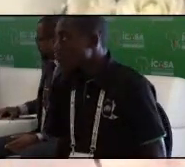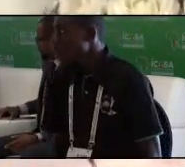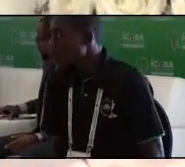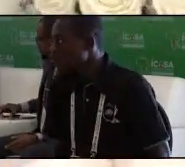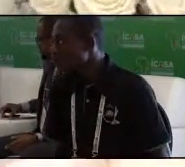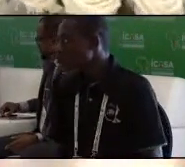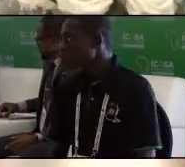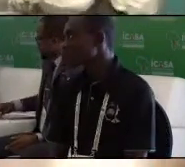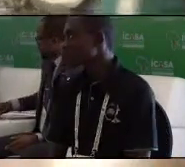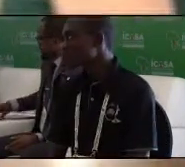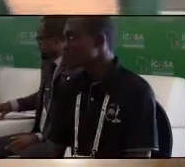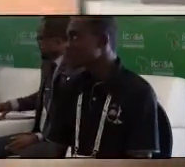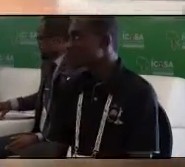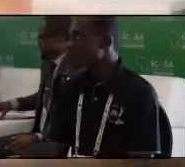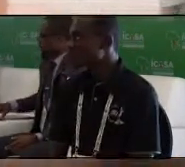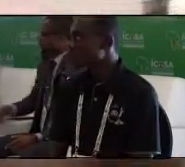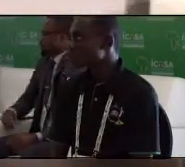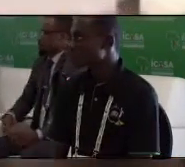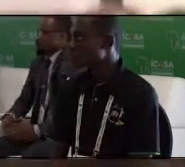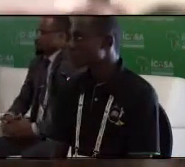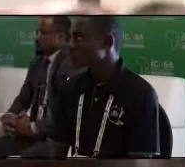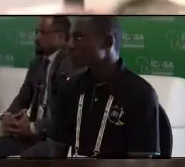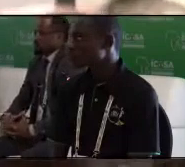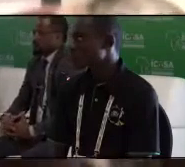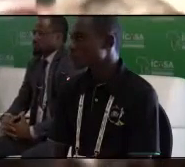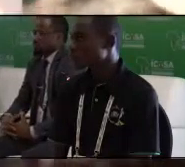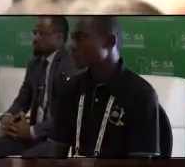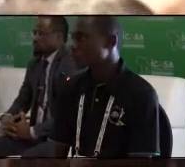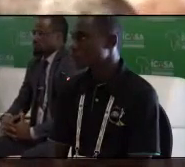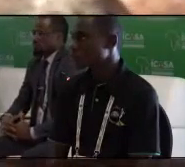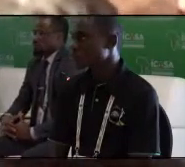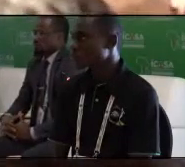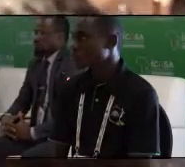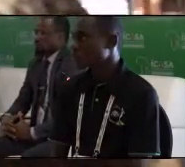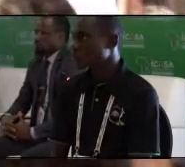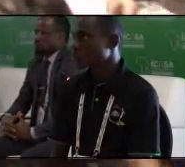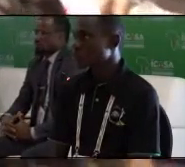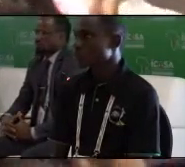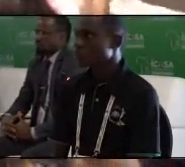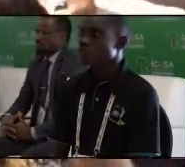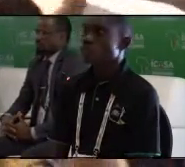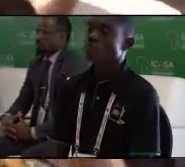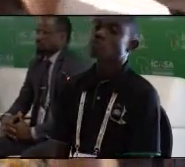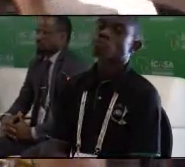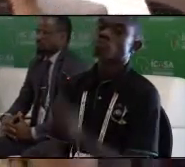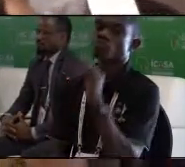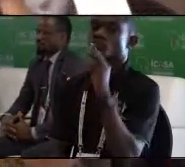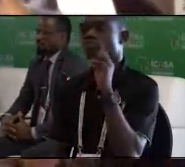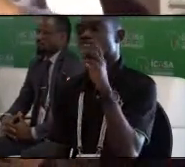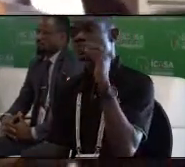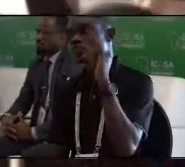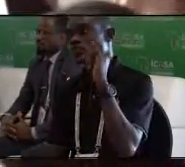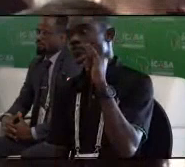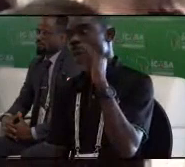stand up and perhaps introduce yourself and then ask your question. Thank you. Thank you. Dr. Donobles from PSI Burundi.